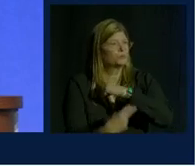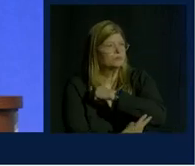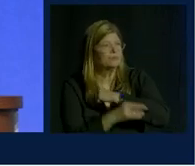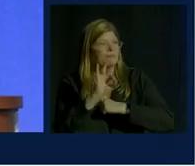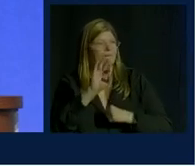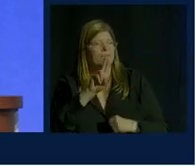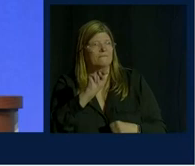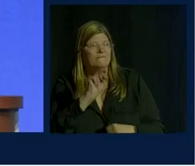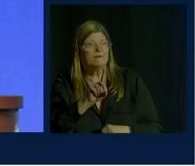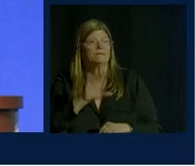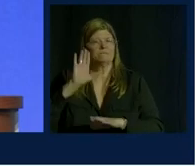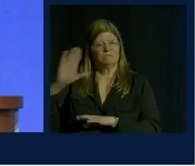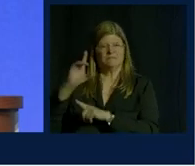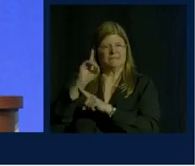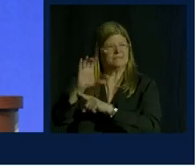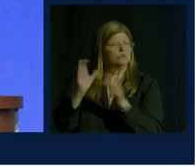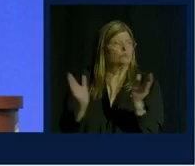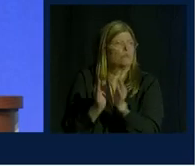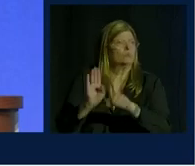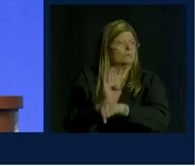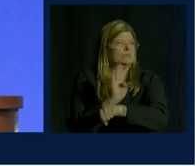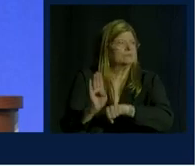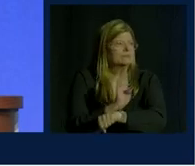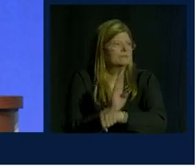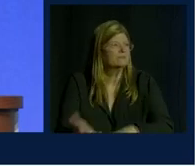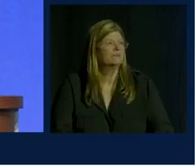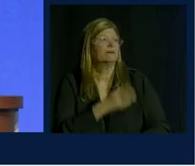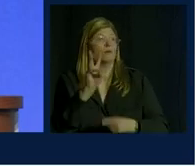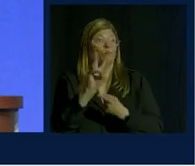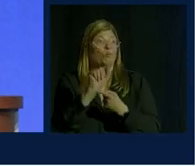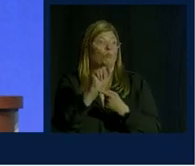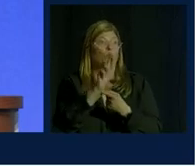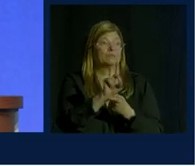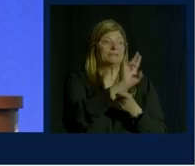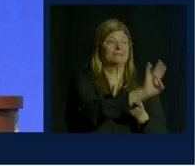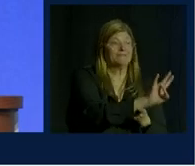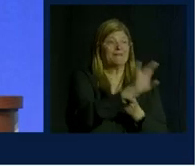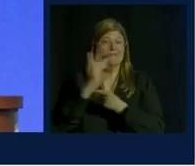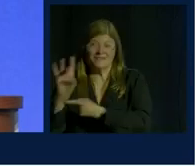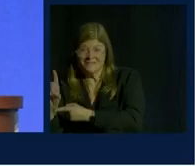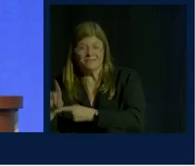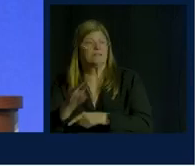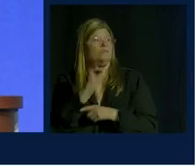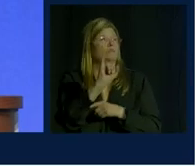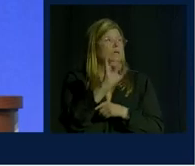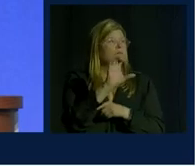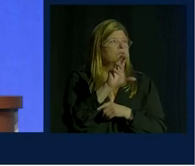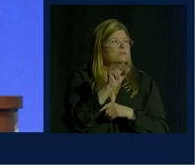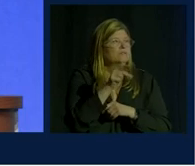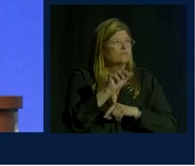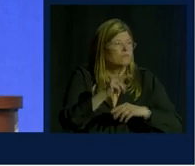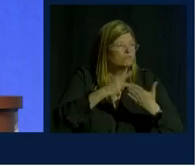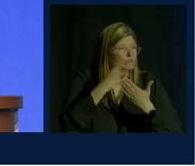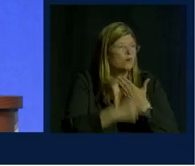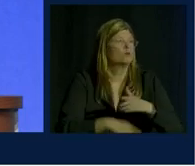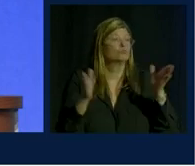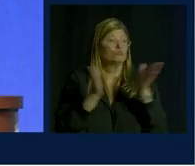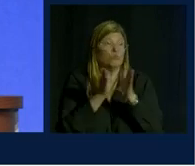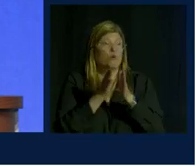Small Business Microgrant Program, the Ward 7 and 8 Microgrant Program, the Small Business Resiliency Fund,